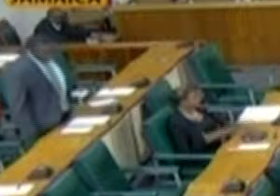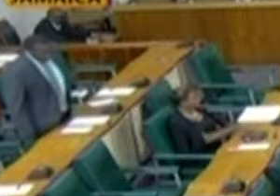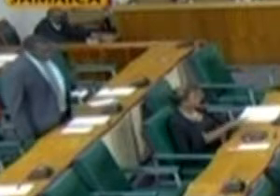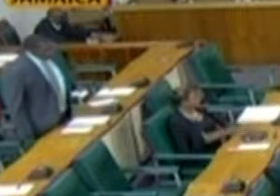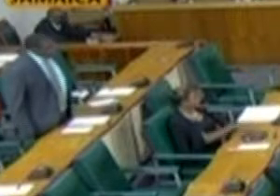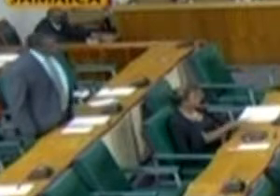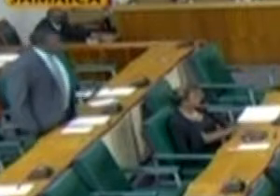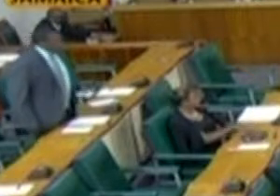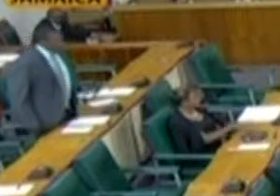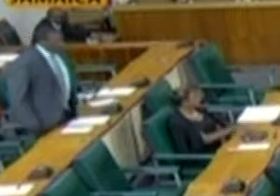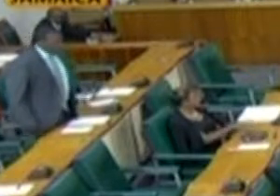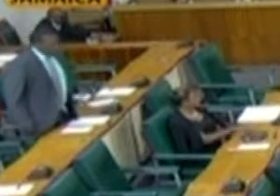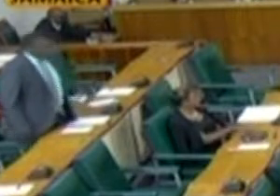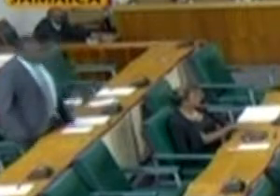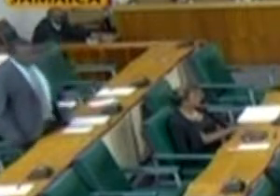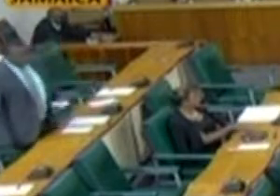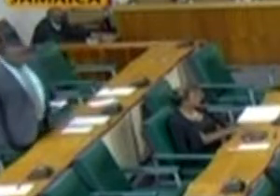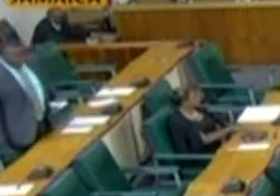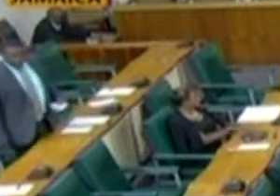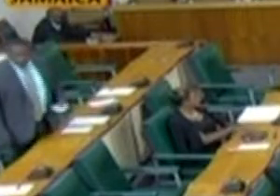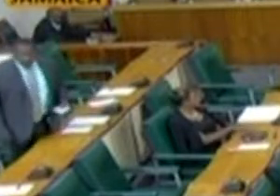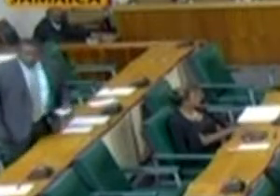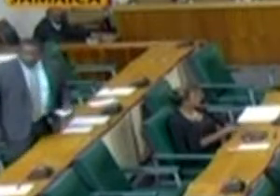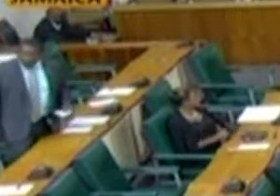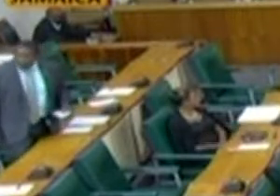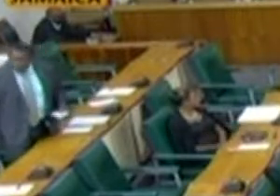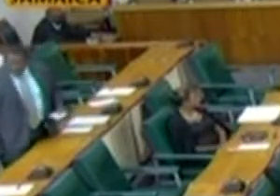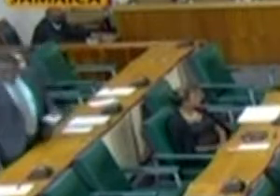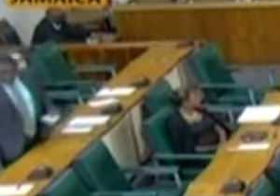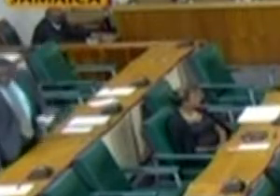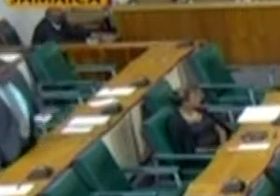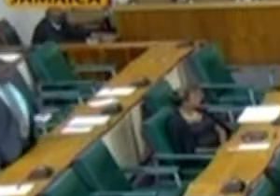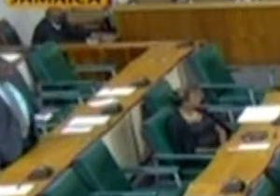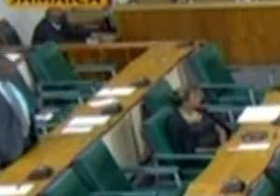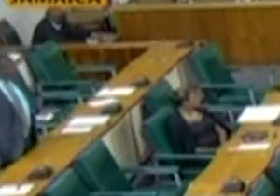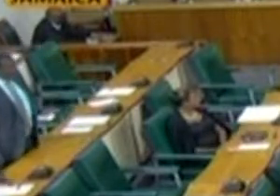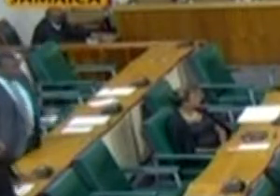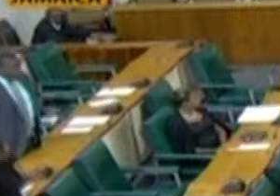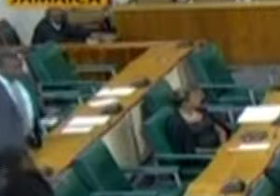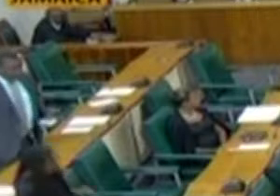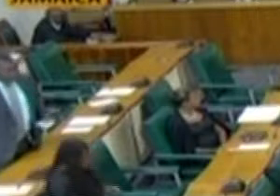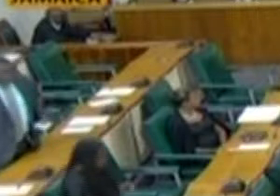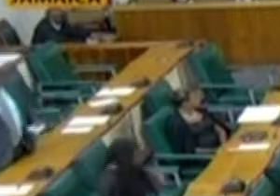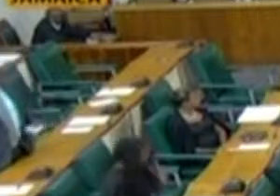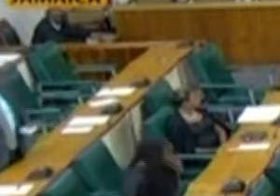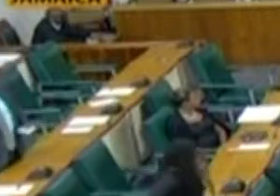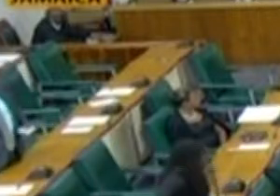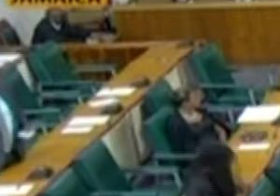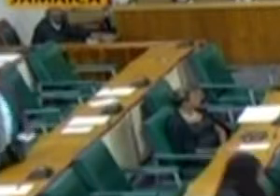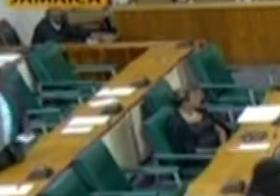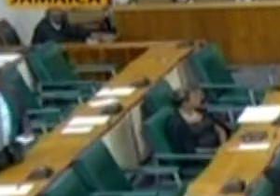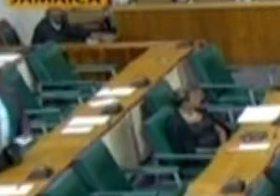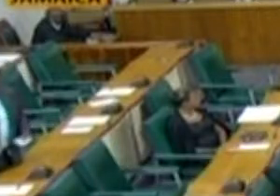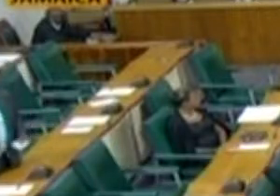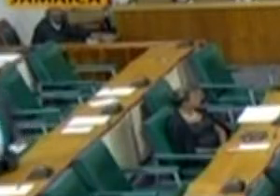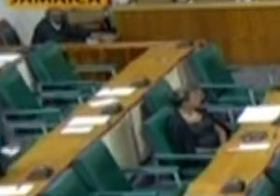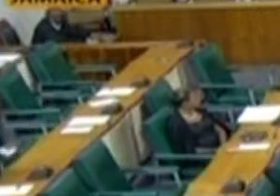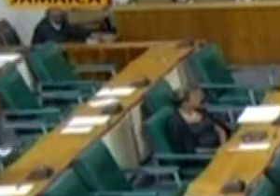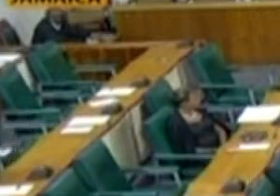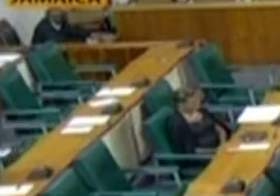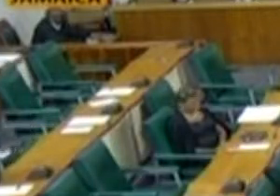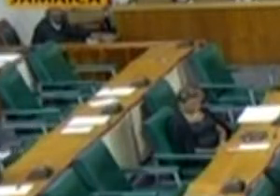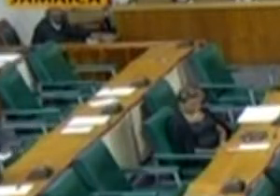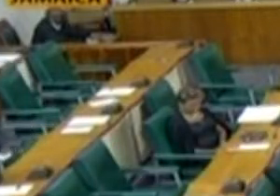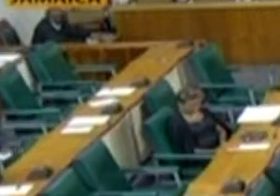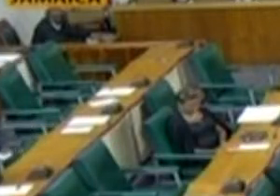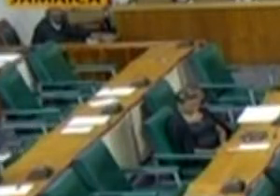she is this evening accompanied by Reverend Sylvia